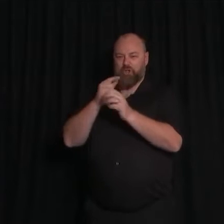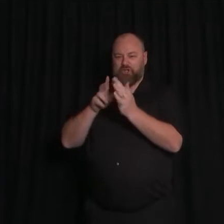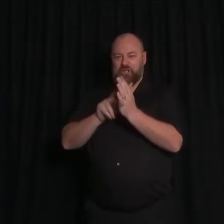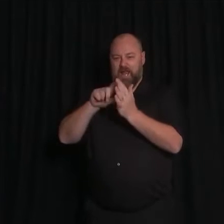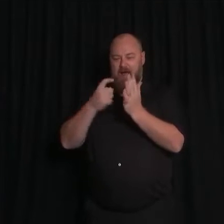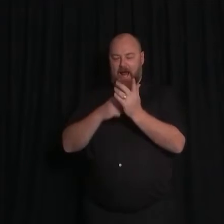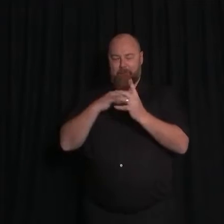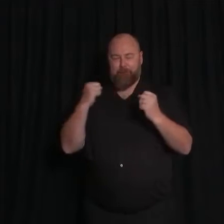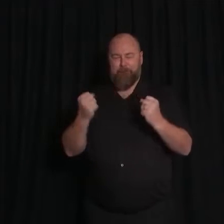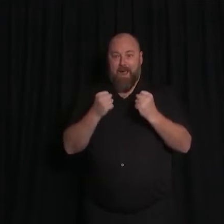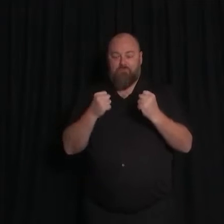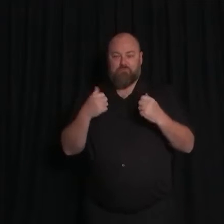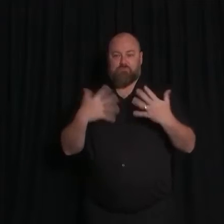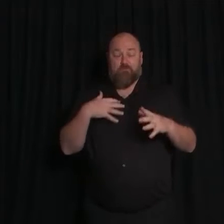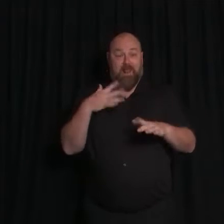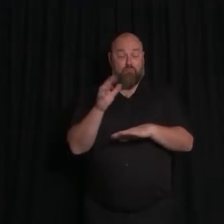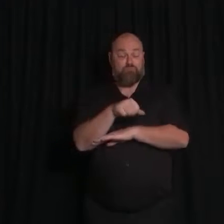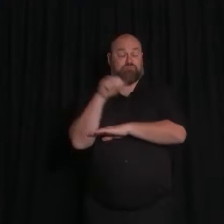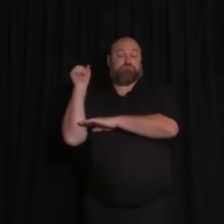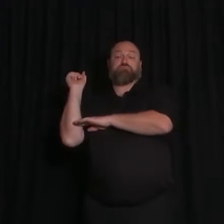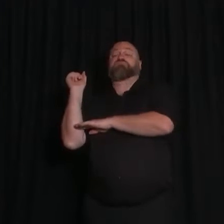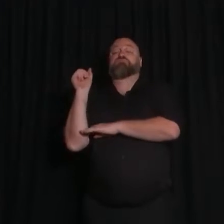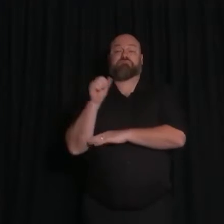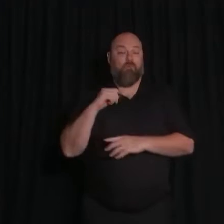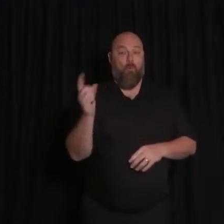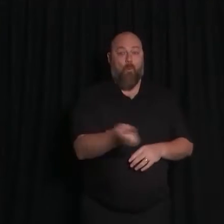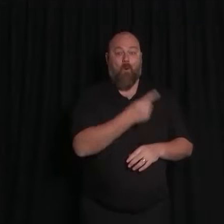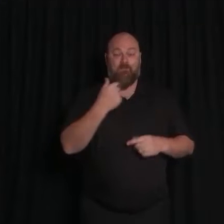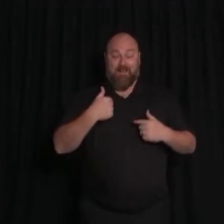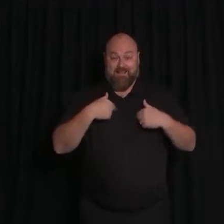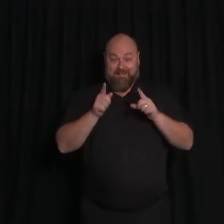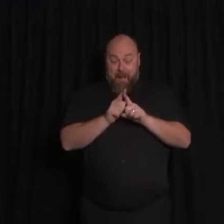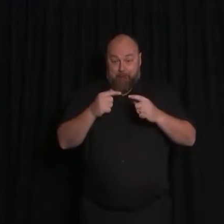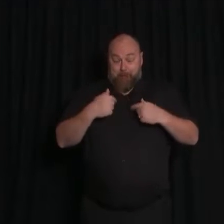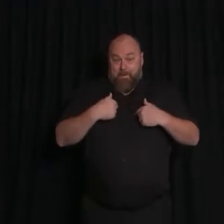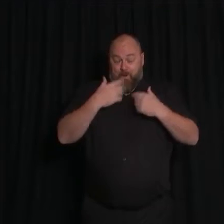everyone away and blew my little mind as a 20-something-old.